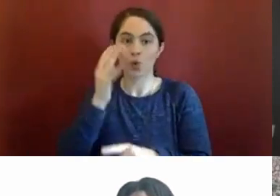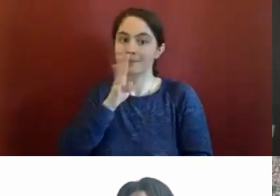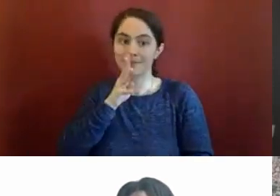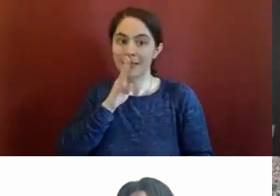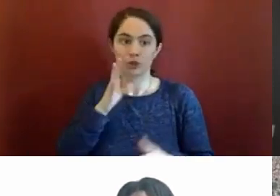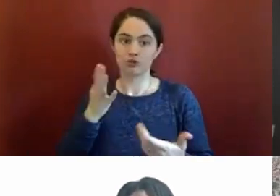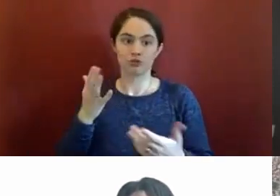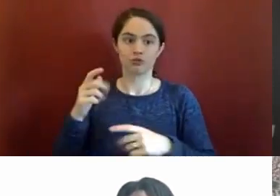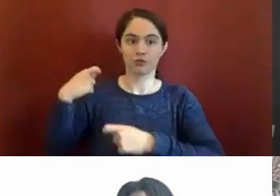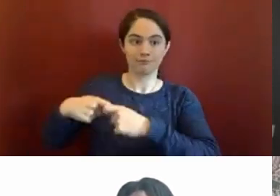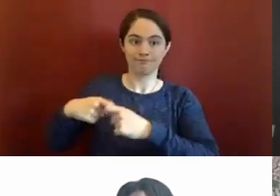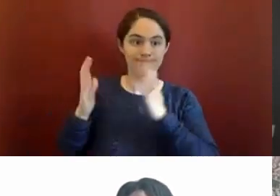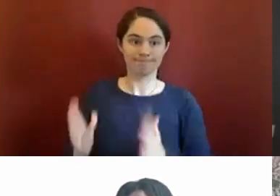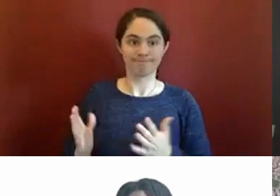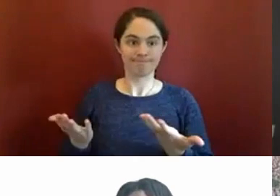about.